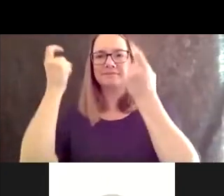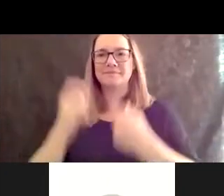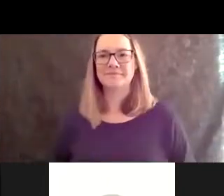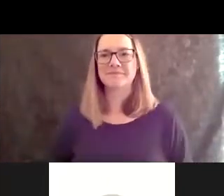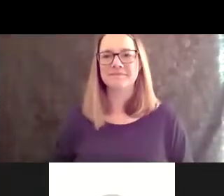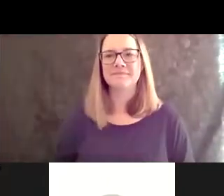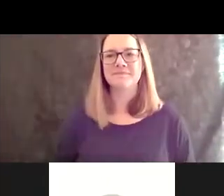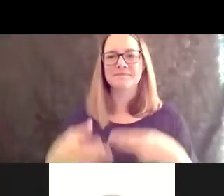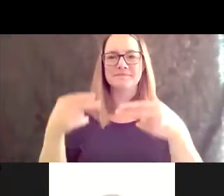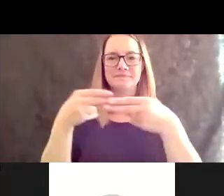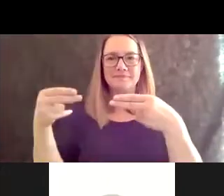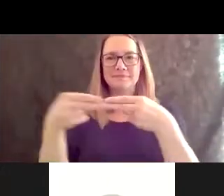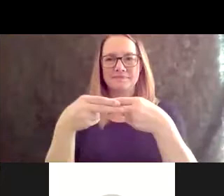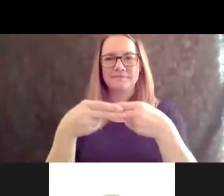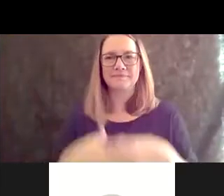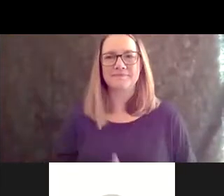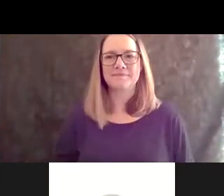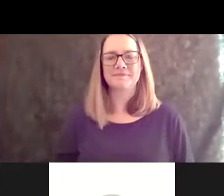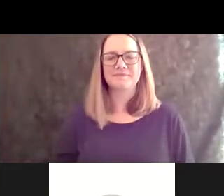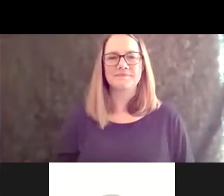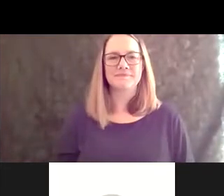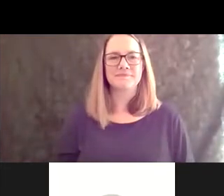Next slide, please.